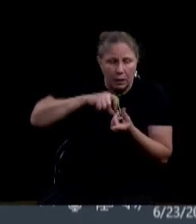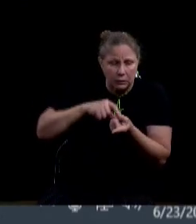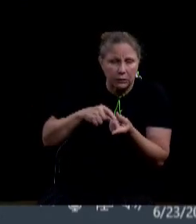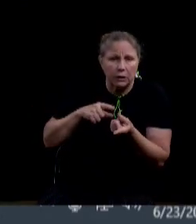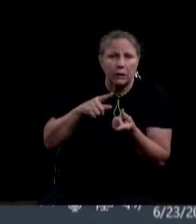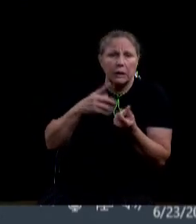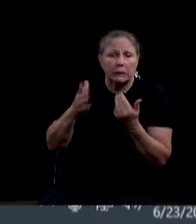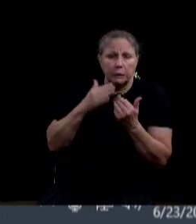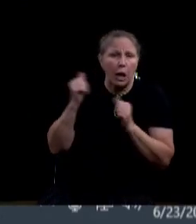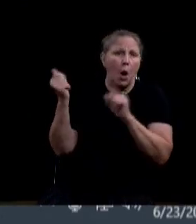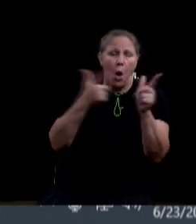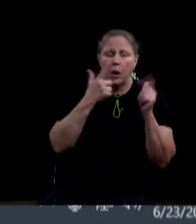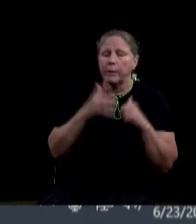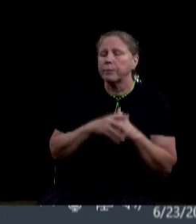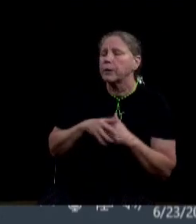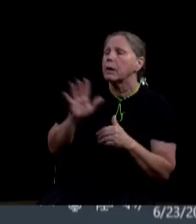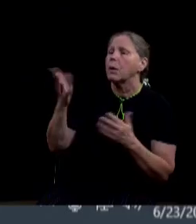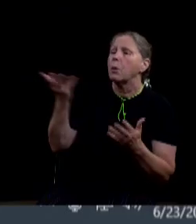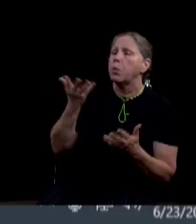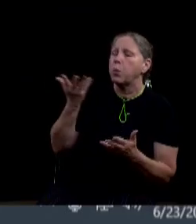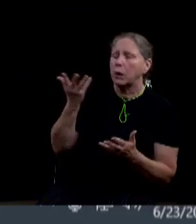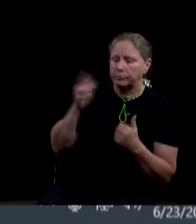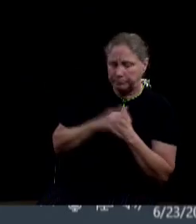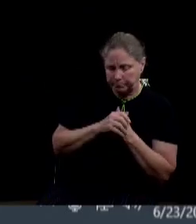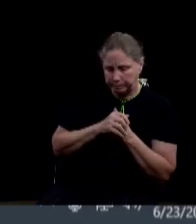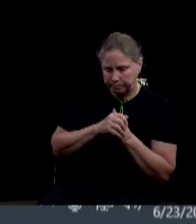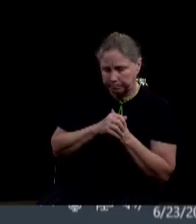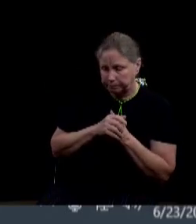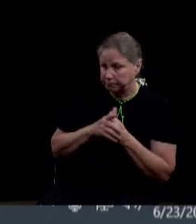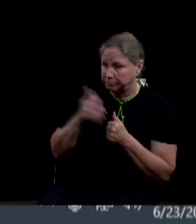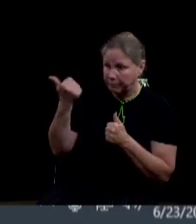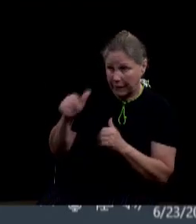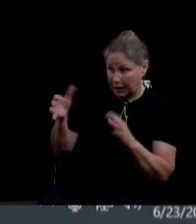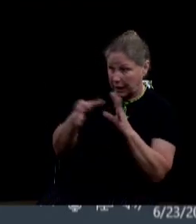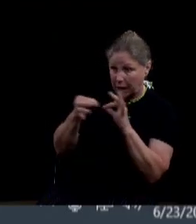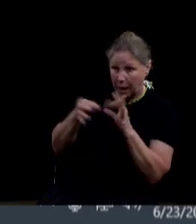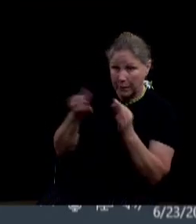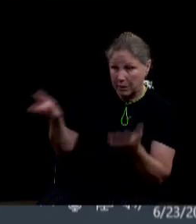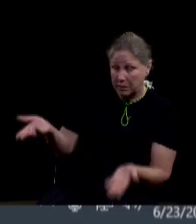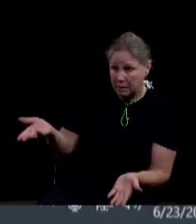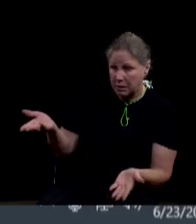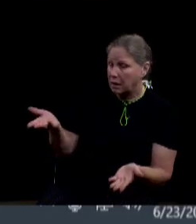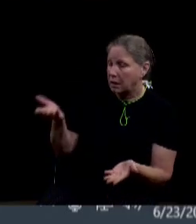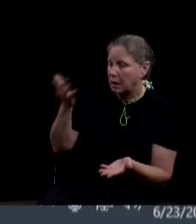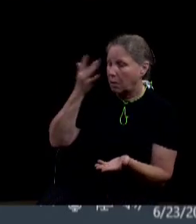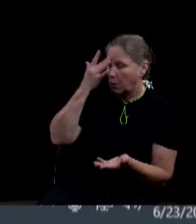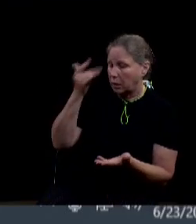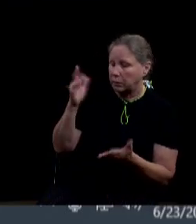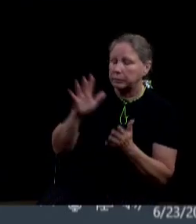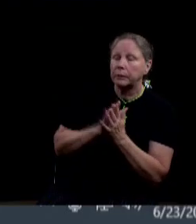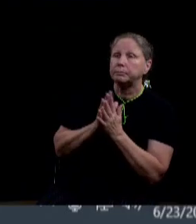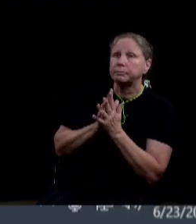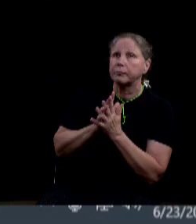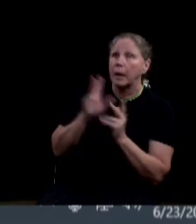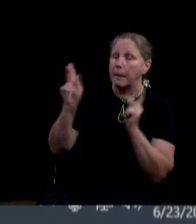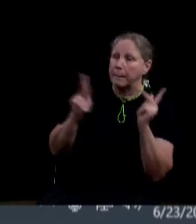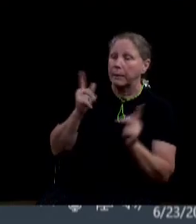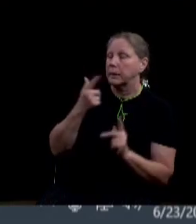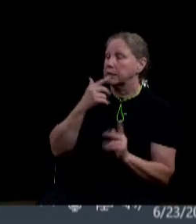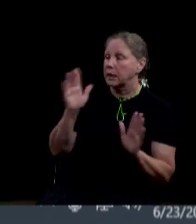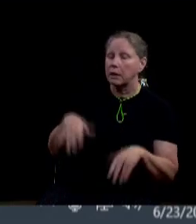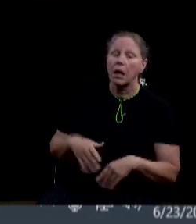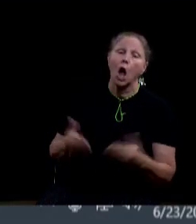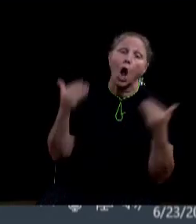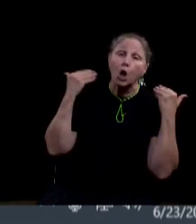do you have any comments on that? Why are we, in other words, people have just said, we're going to get it. Let's go ahead and get it over with. Let's just get